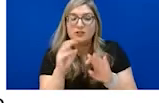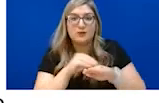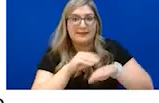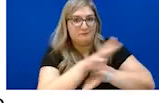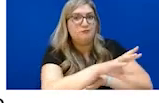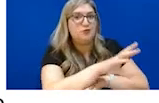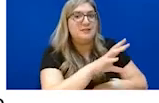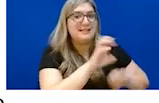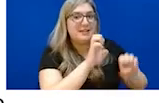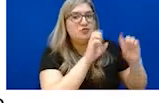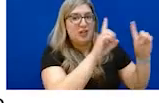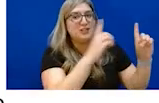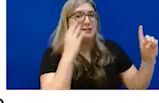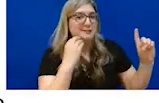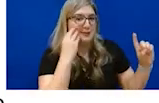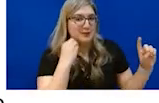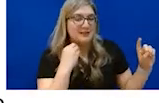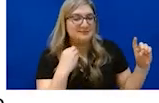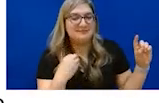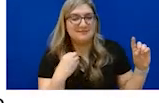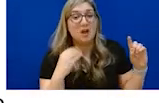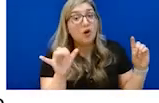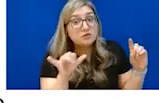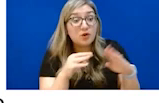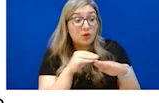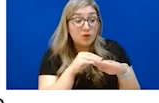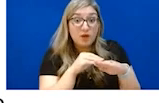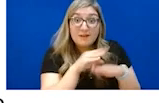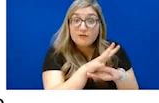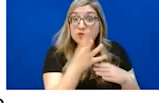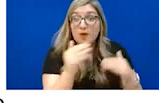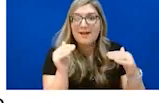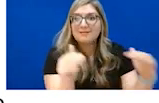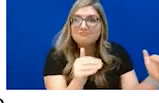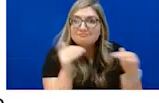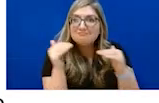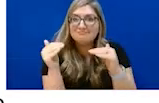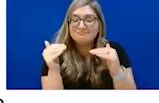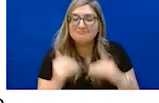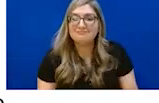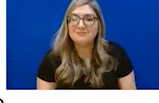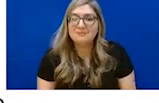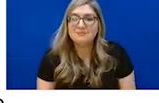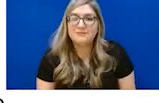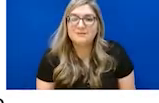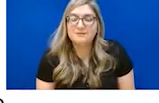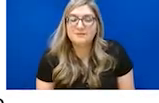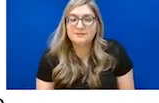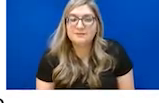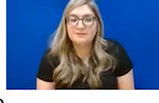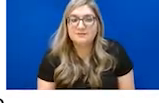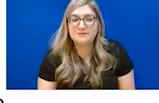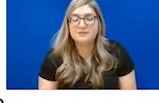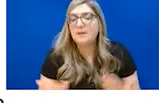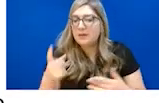experience of students. If you heard Sally Potter speak about the grants that are out there and all the money that's out